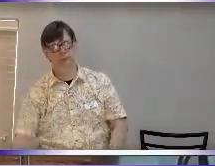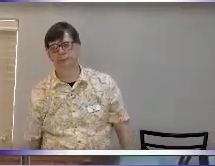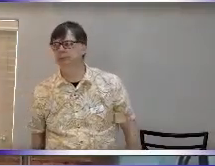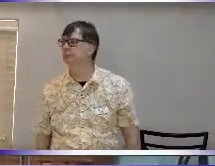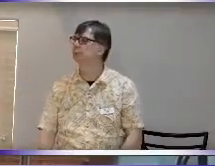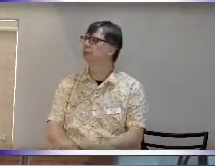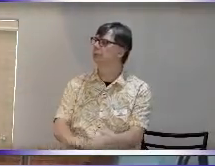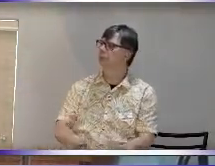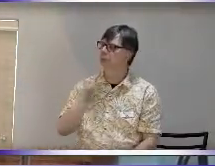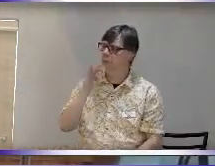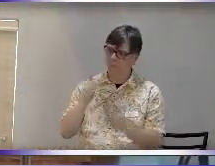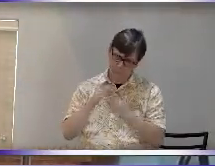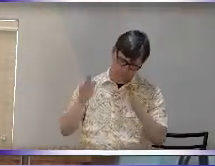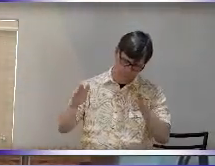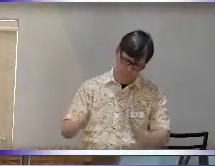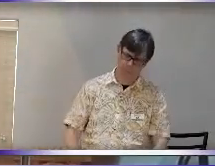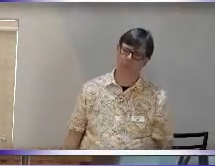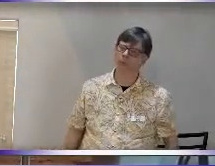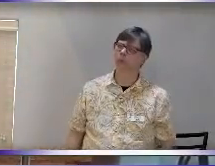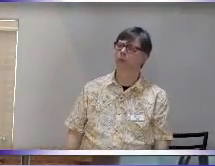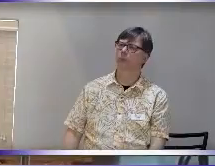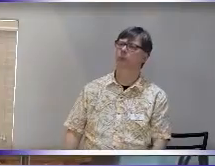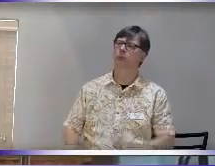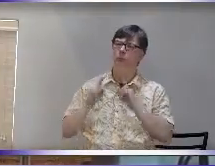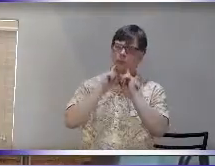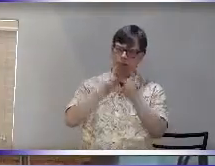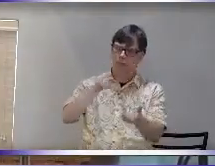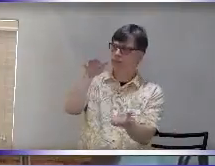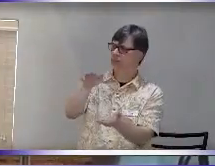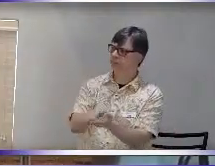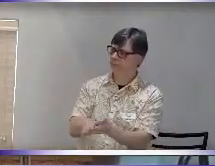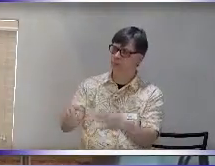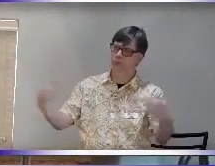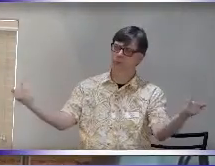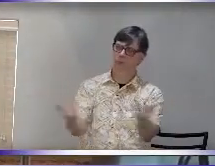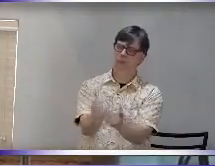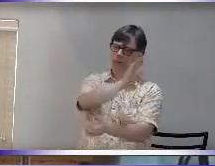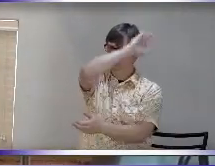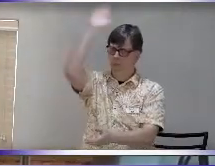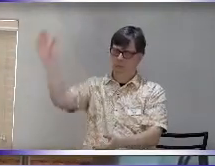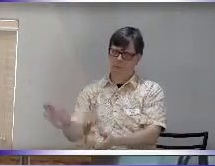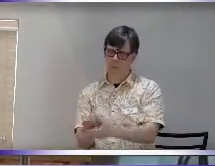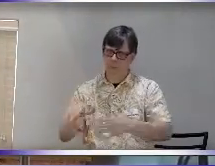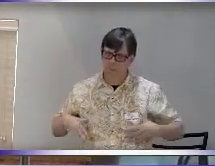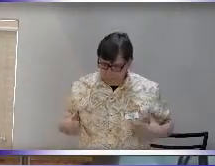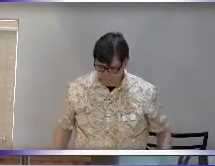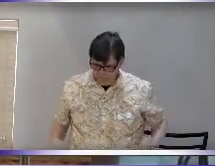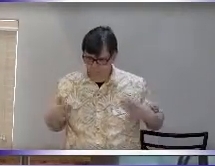So Ernest Holmes was able to say, practically the whole human species